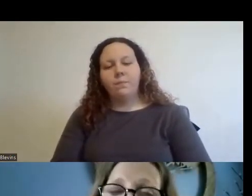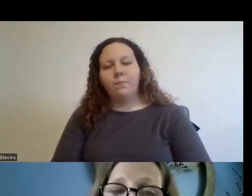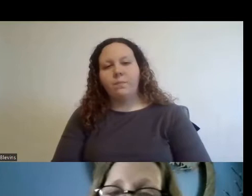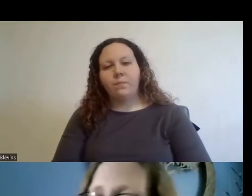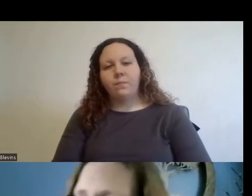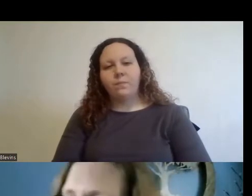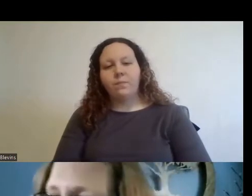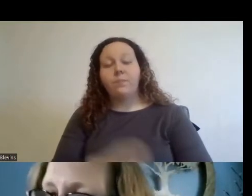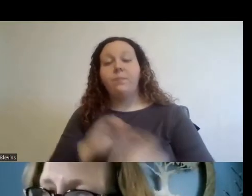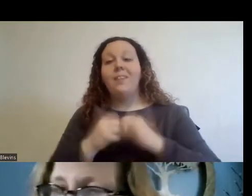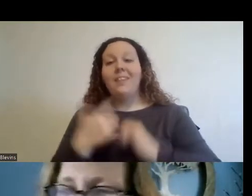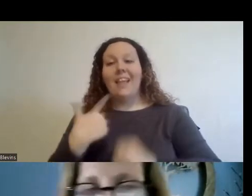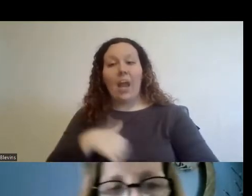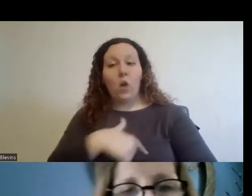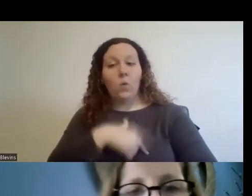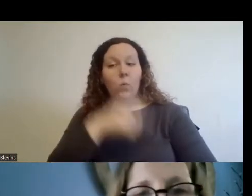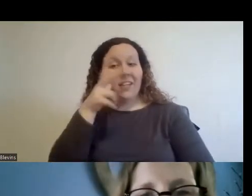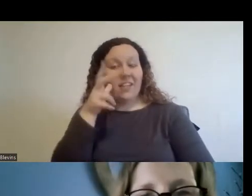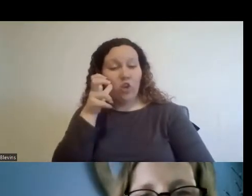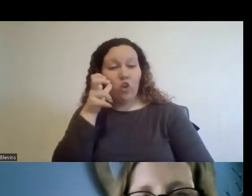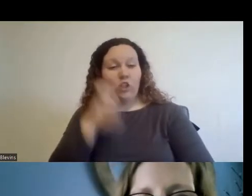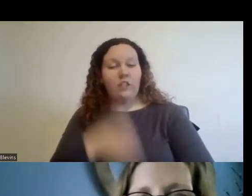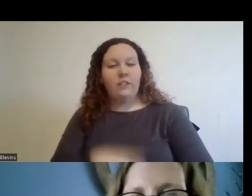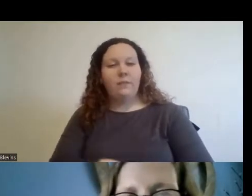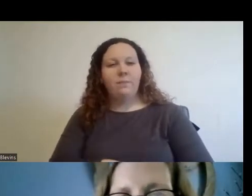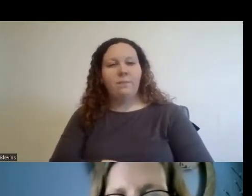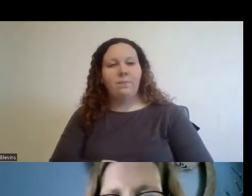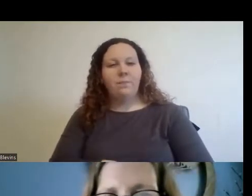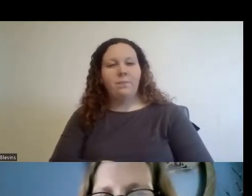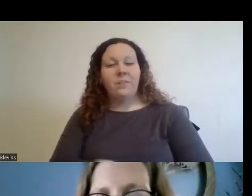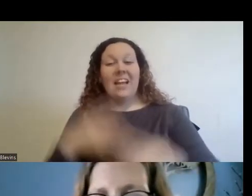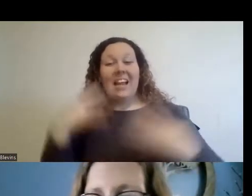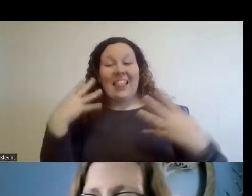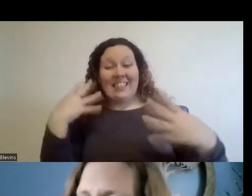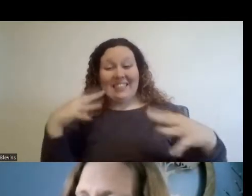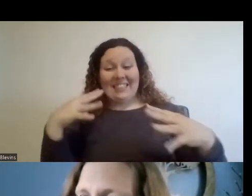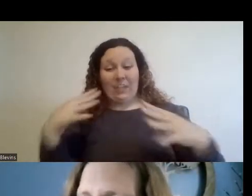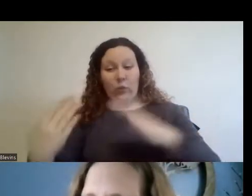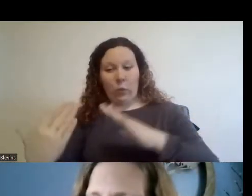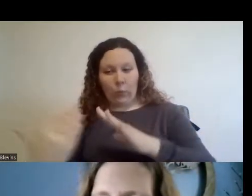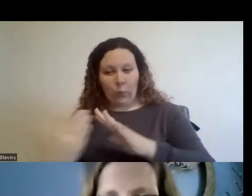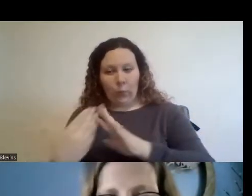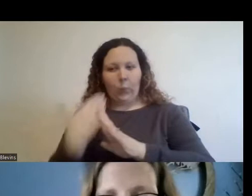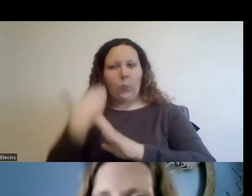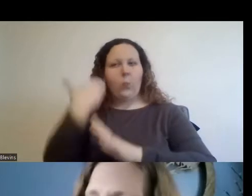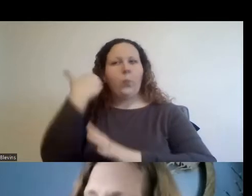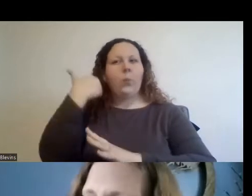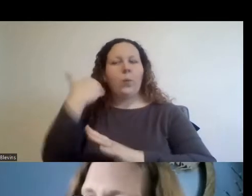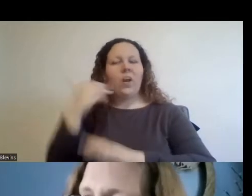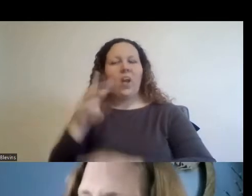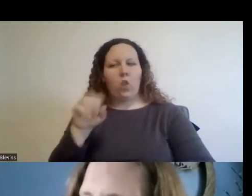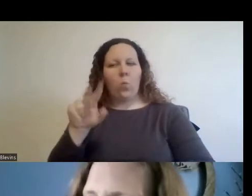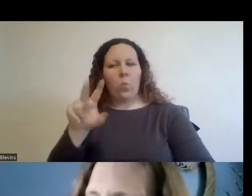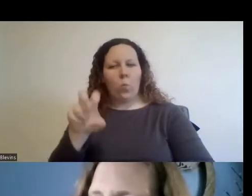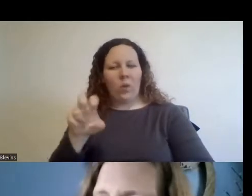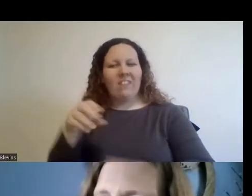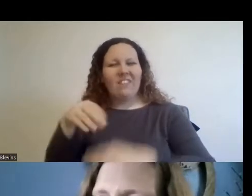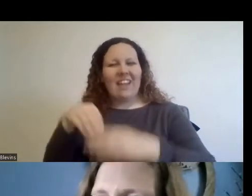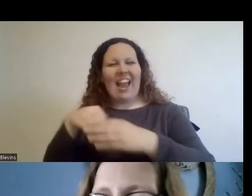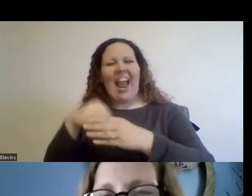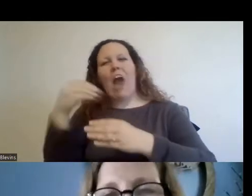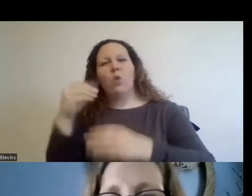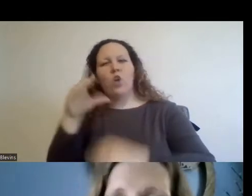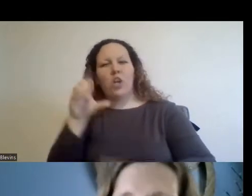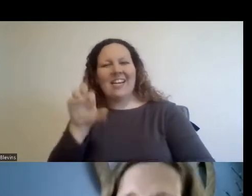How we hear. So the sound source comes in, the sound waves goes into the outer ear, and the outer ear functions